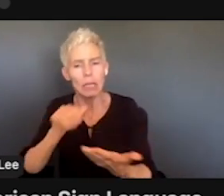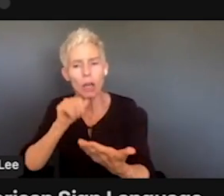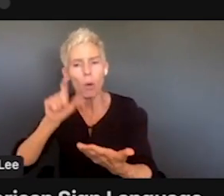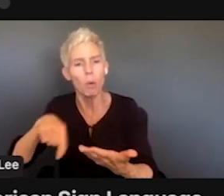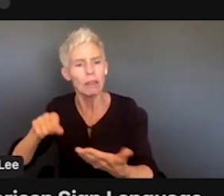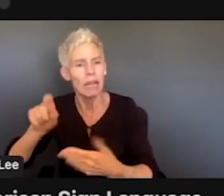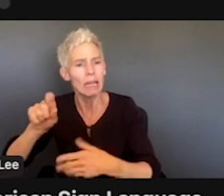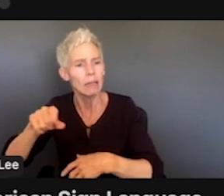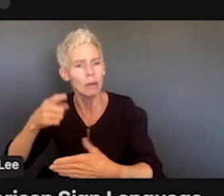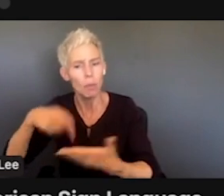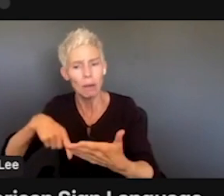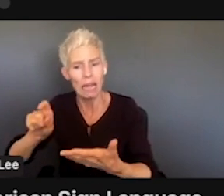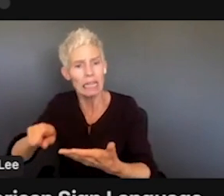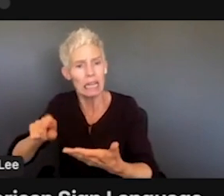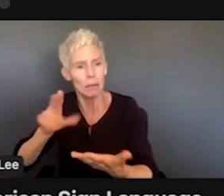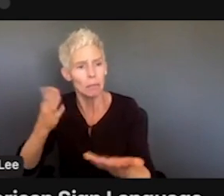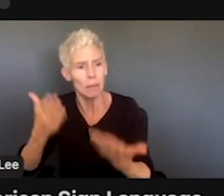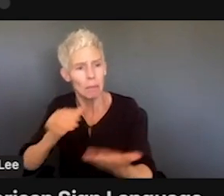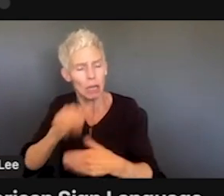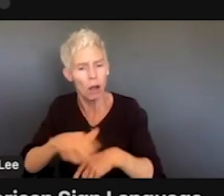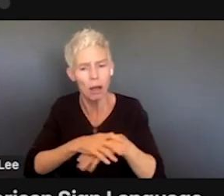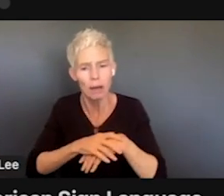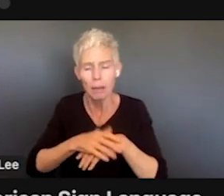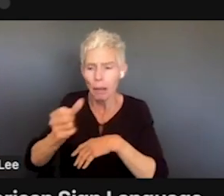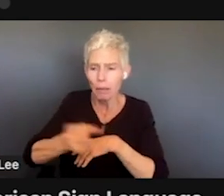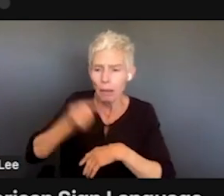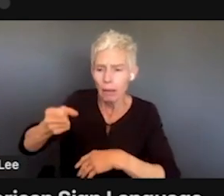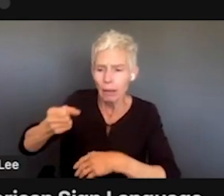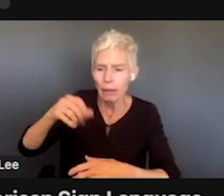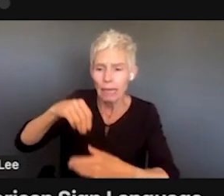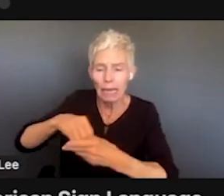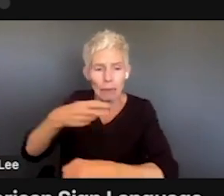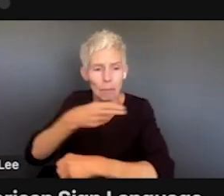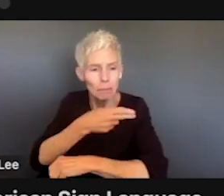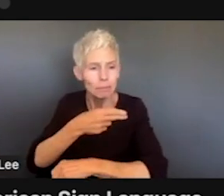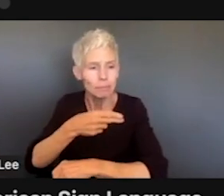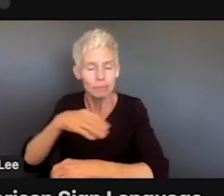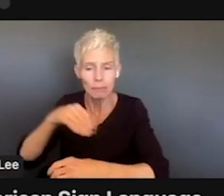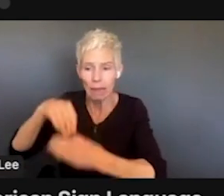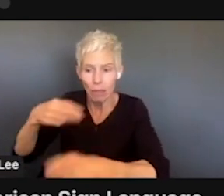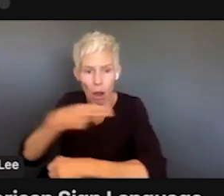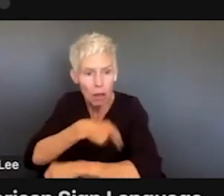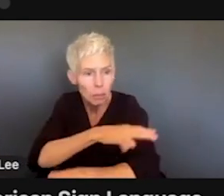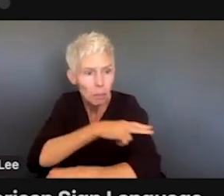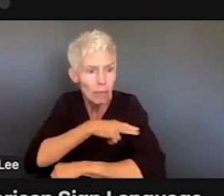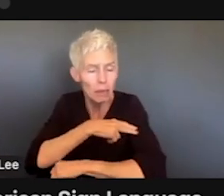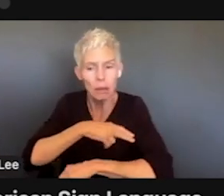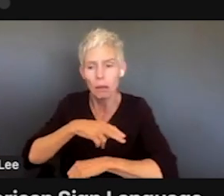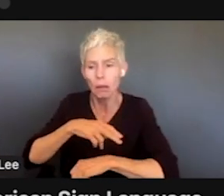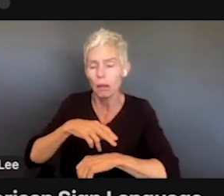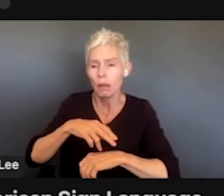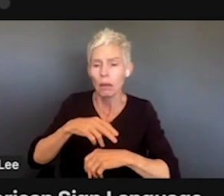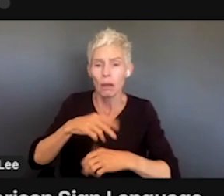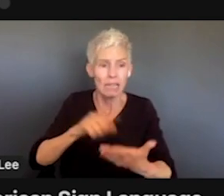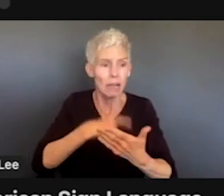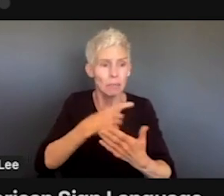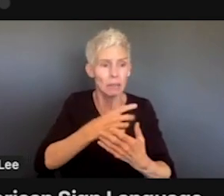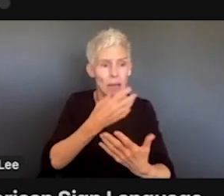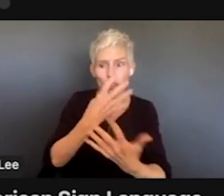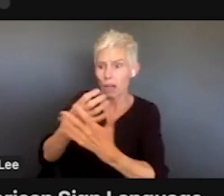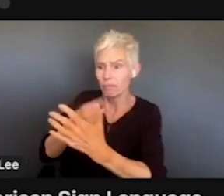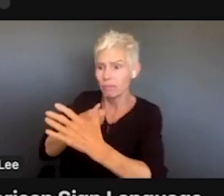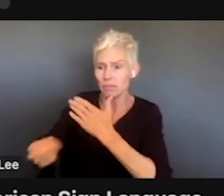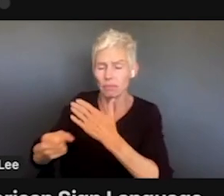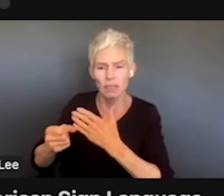and inpatient, and unfortunately, sometimes jail. And that's something that all states seem